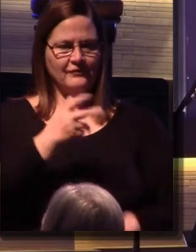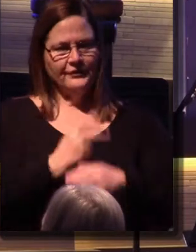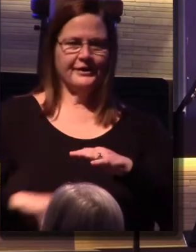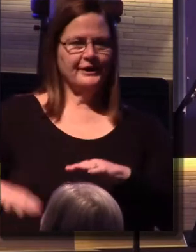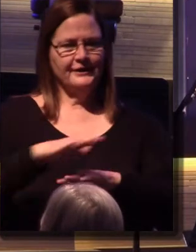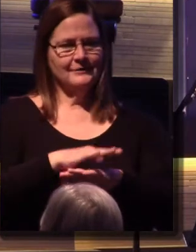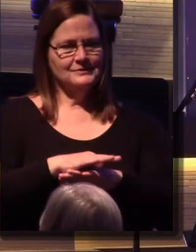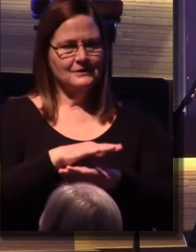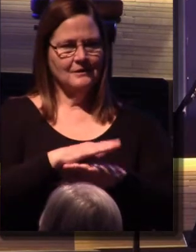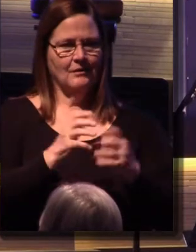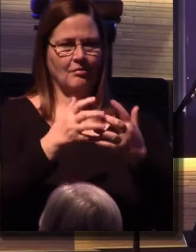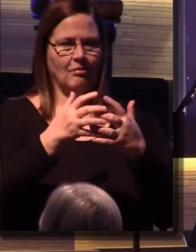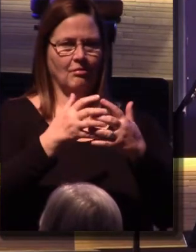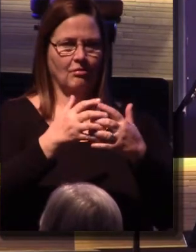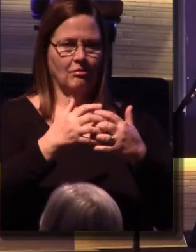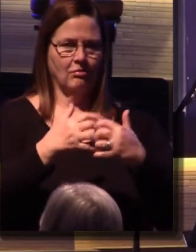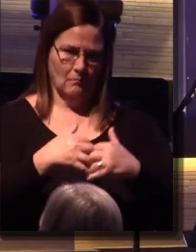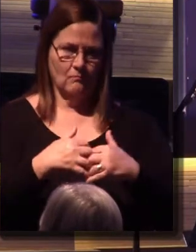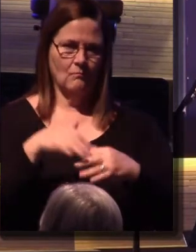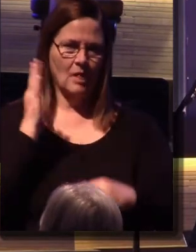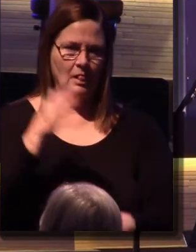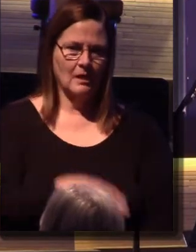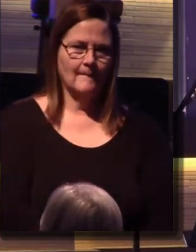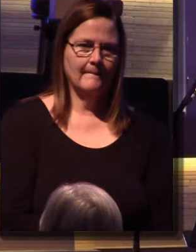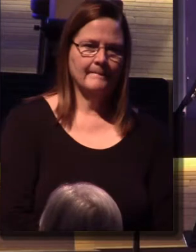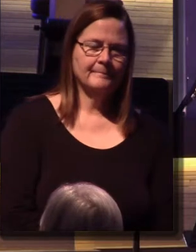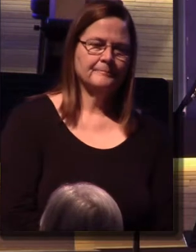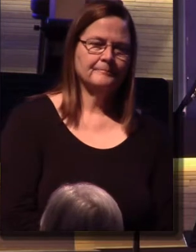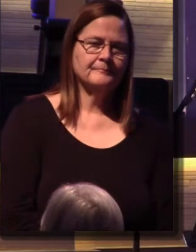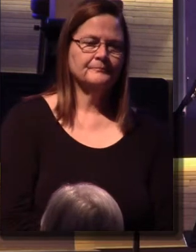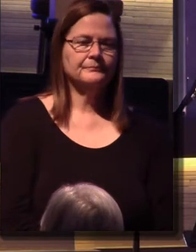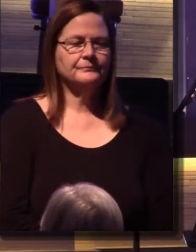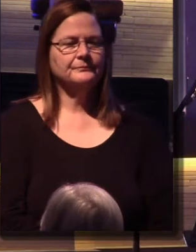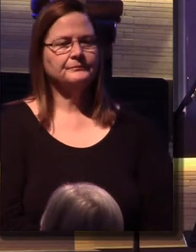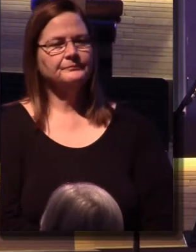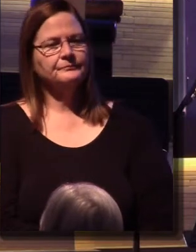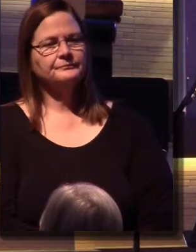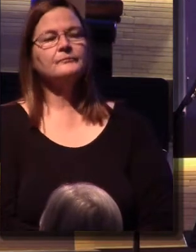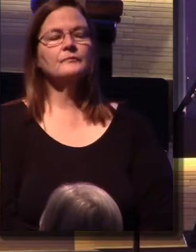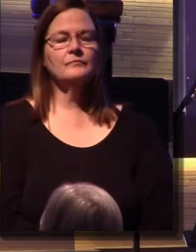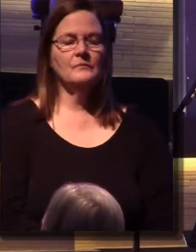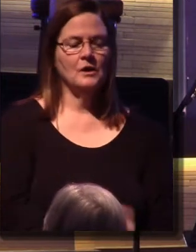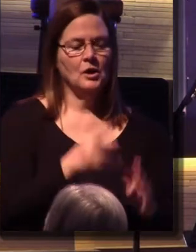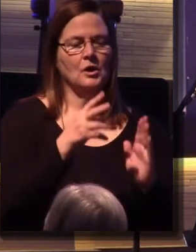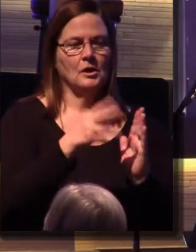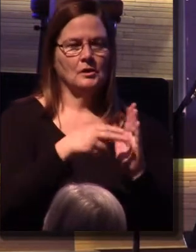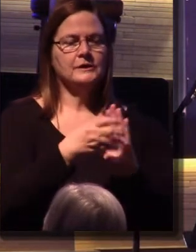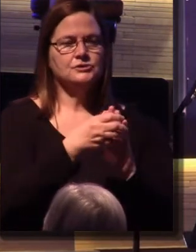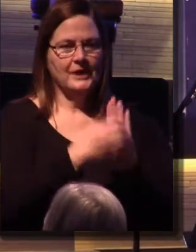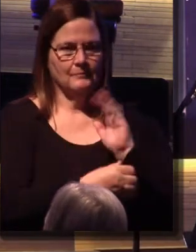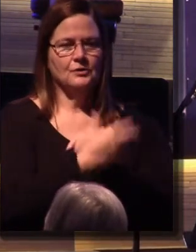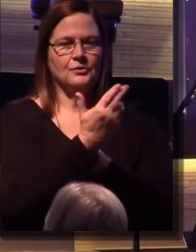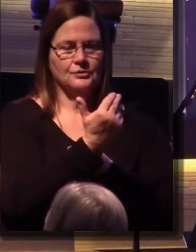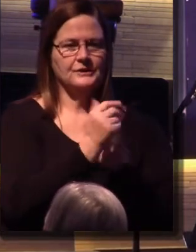prideful kingdoms don't last. They don't last. And so look with me at our text at chapter 13, beginning with